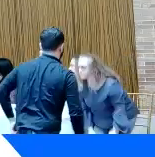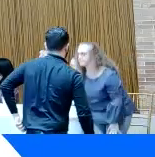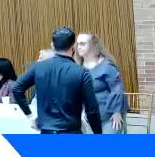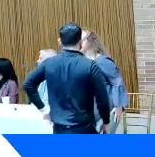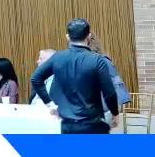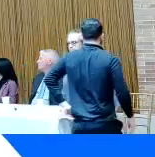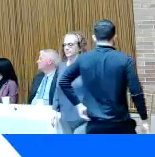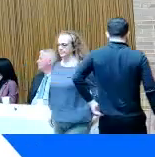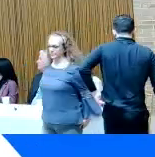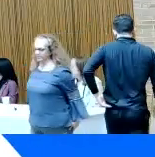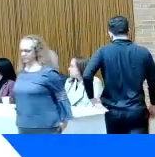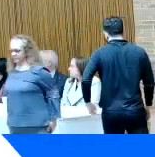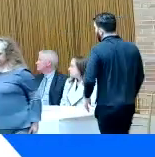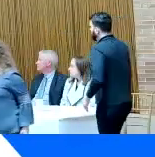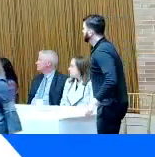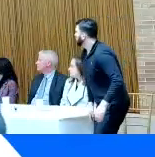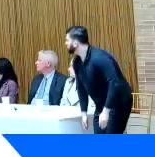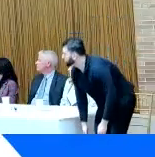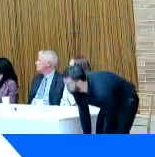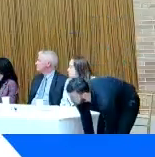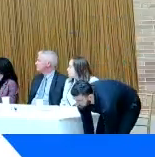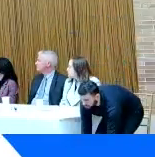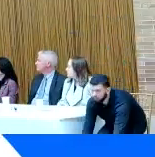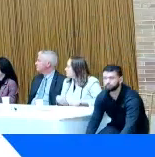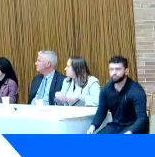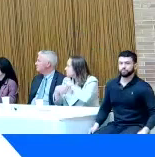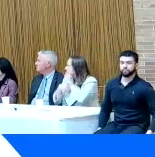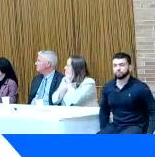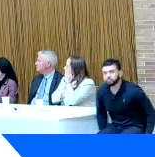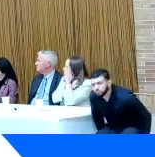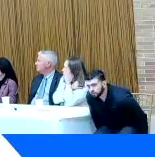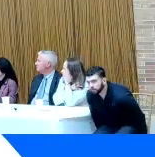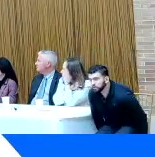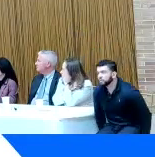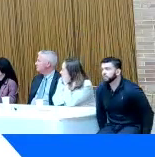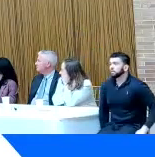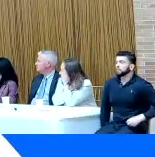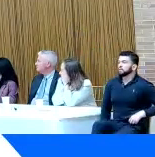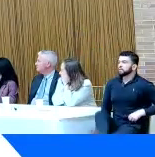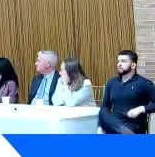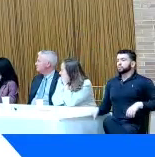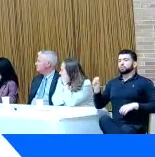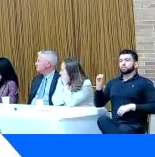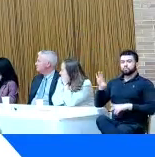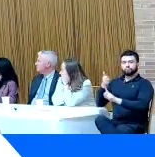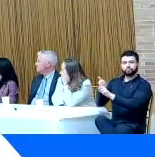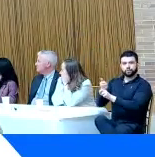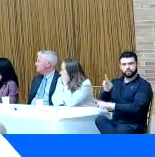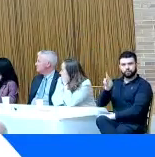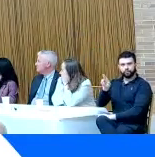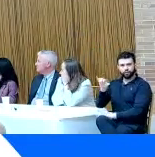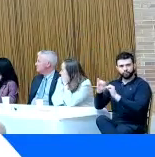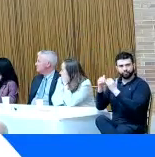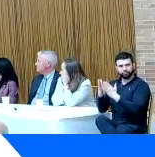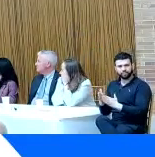after all fair housing fair housing fair housing fair housing make us stronger makes us stronger